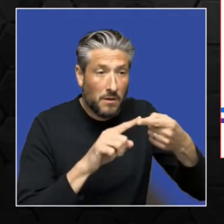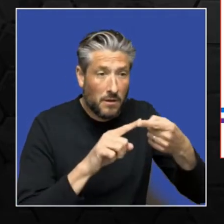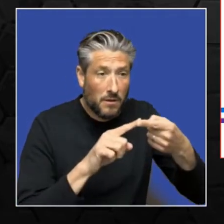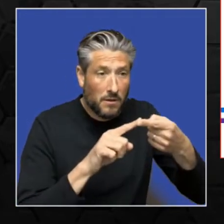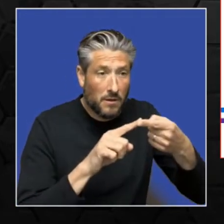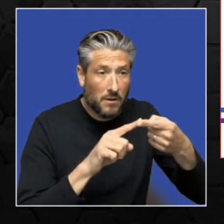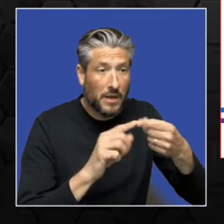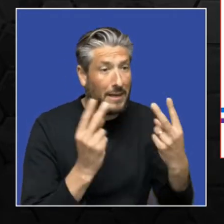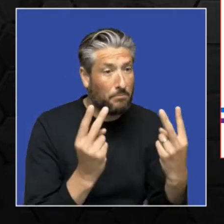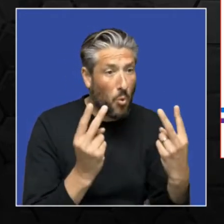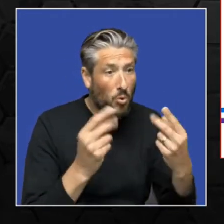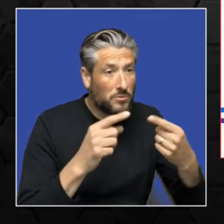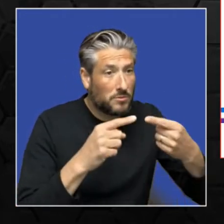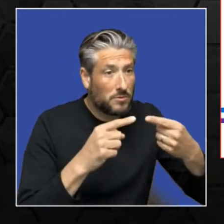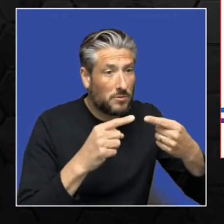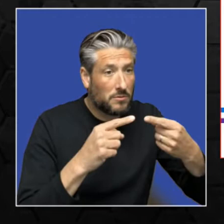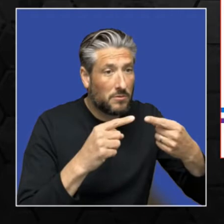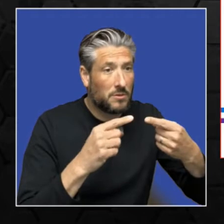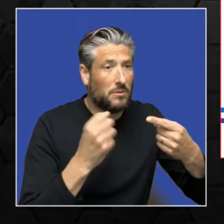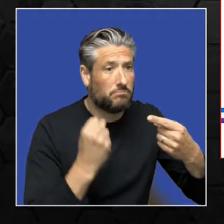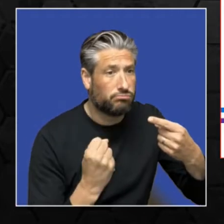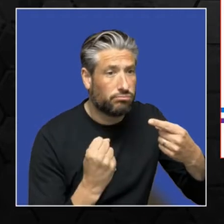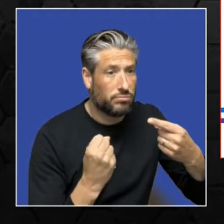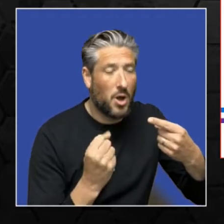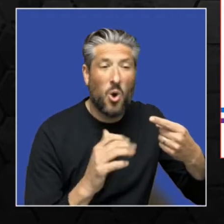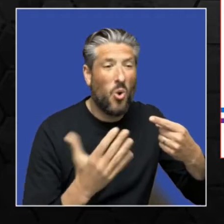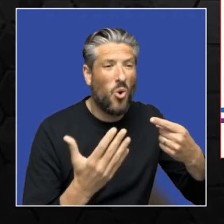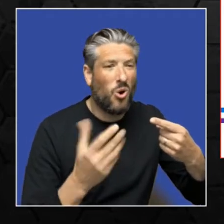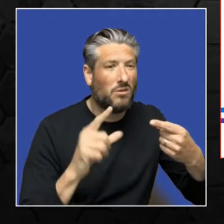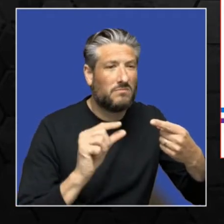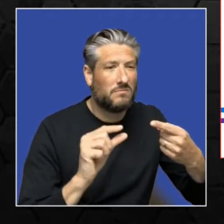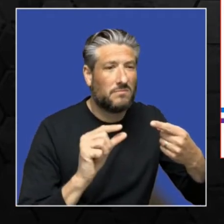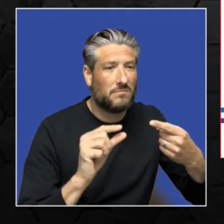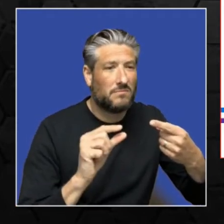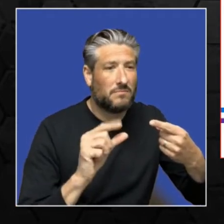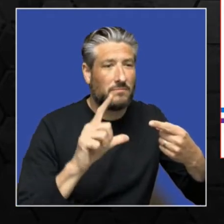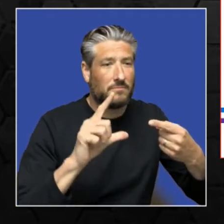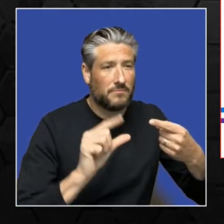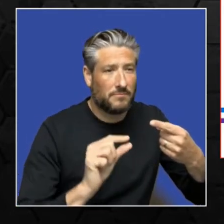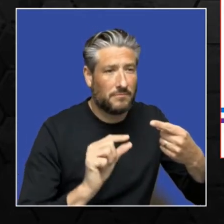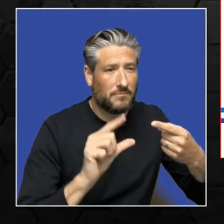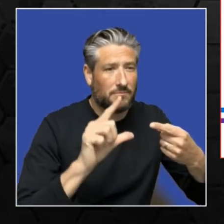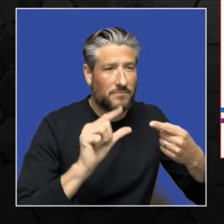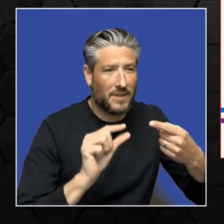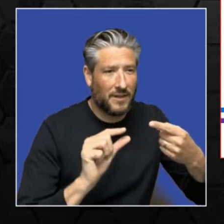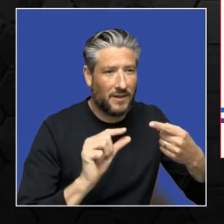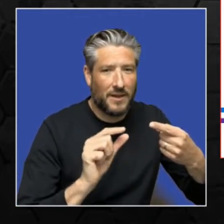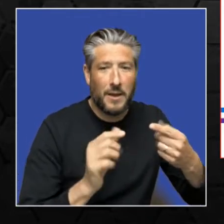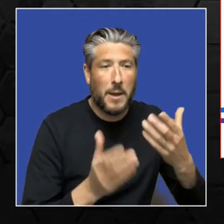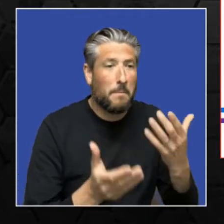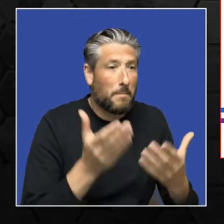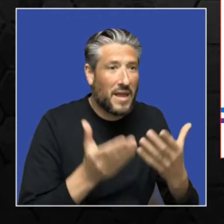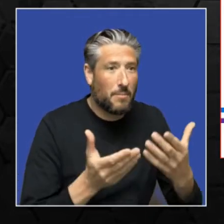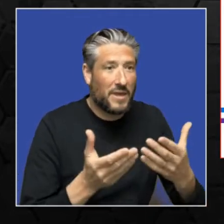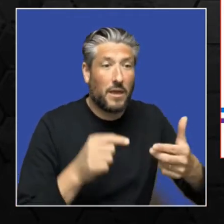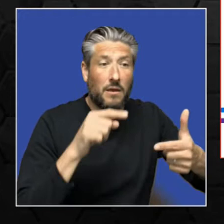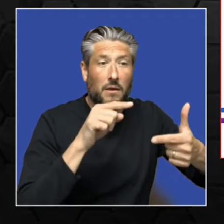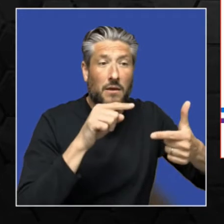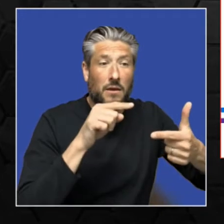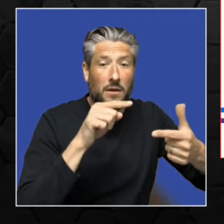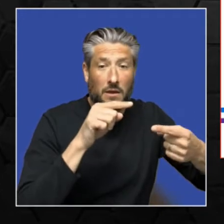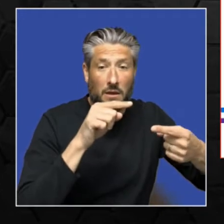if you think maybe input 0 maybe is more important than input 2, then you would